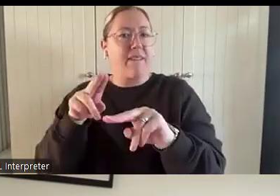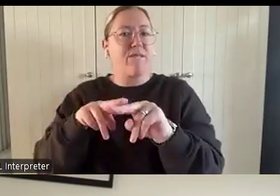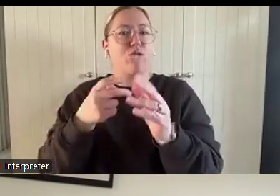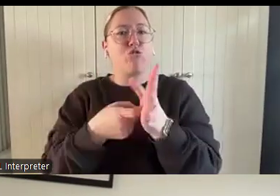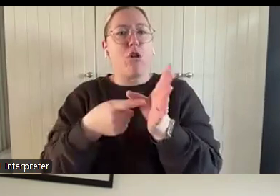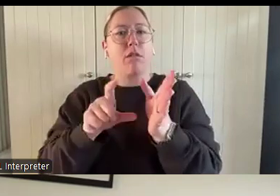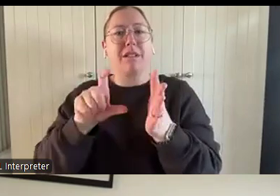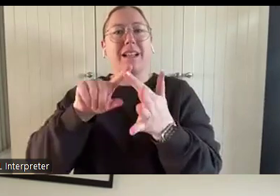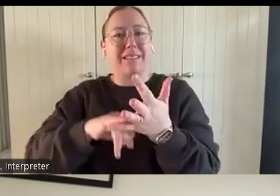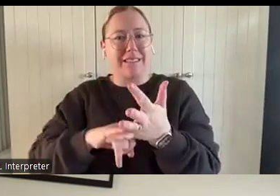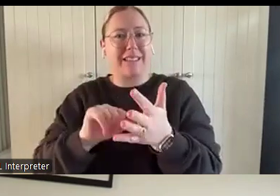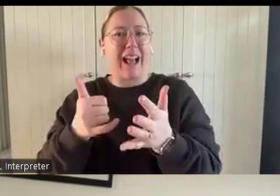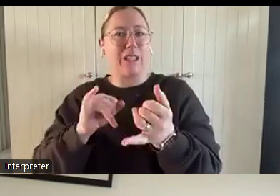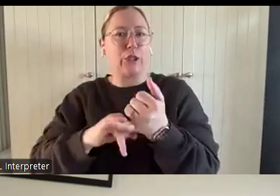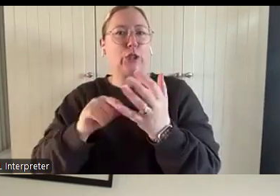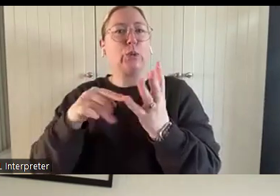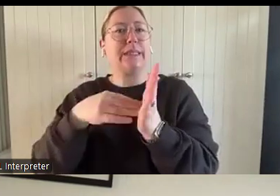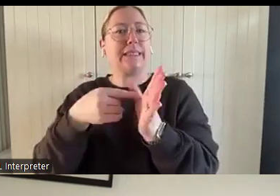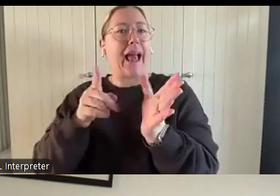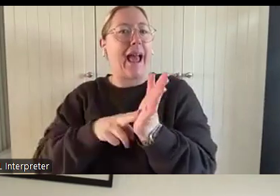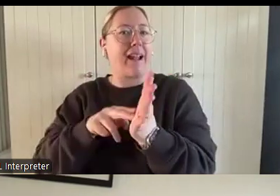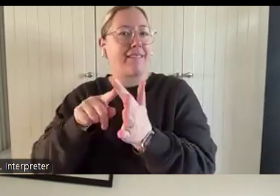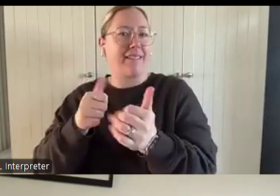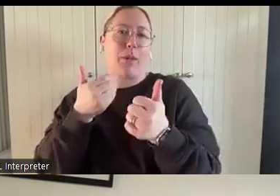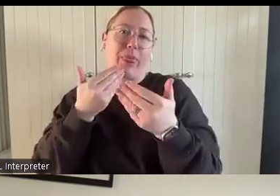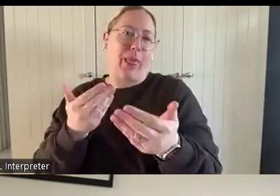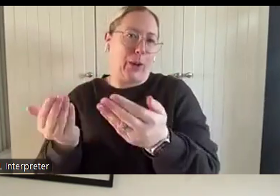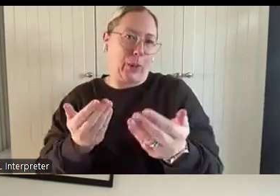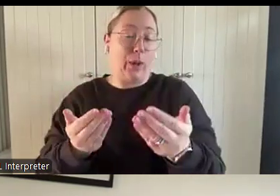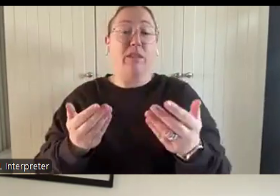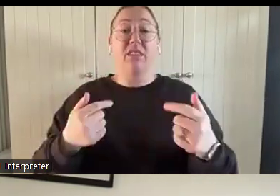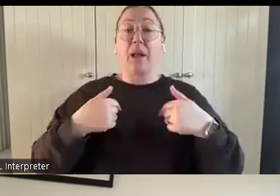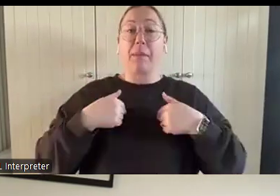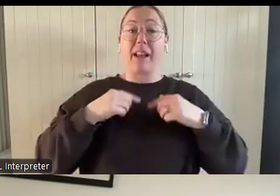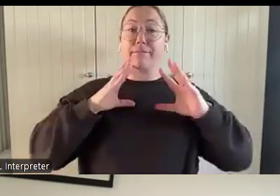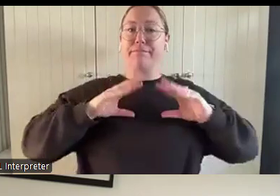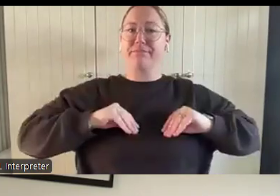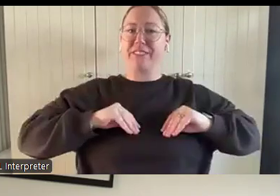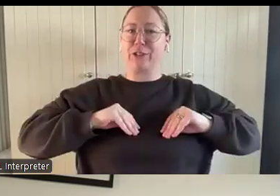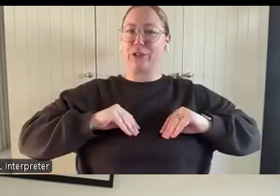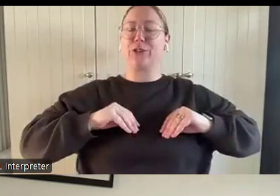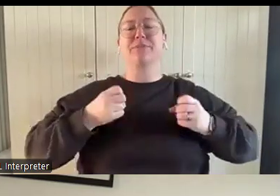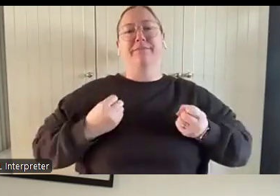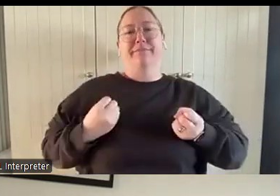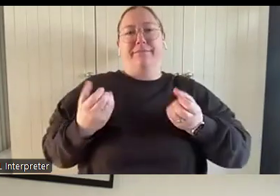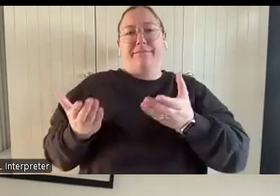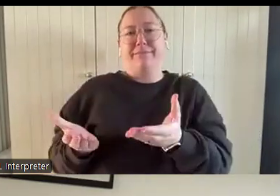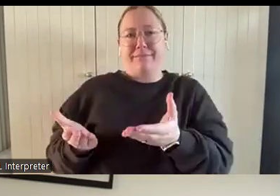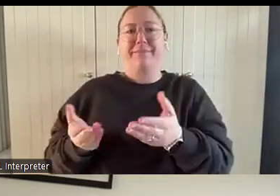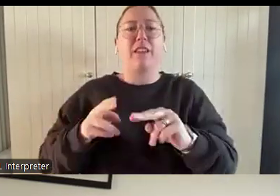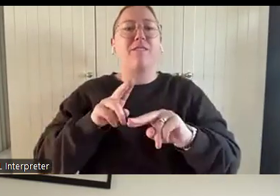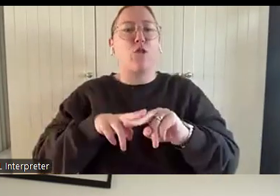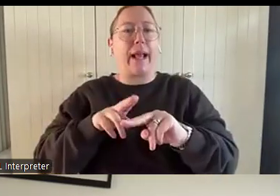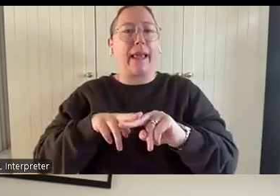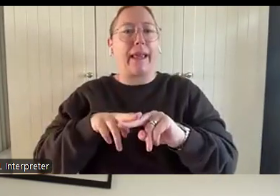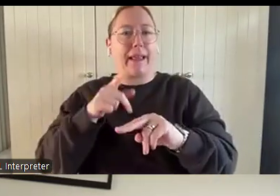thank you to all our speakers today. That's enough of me talking now. I am going to hand over to Frankie to